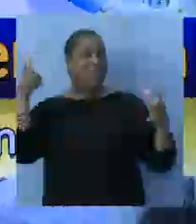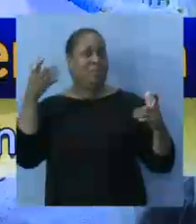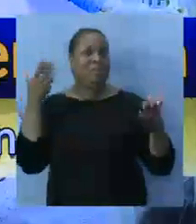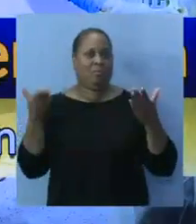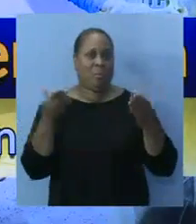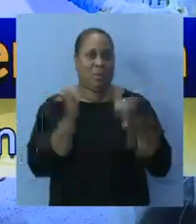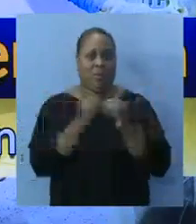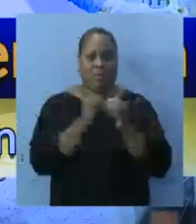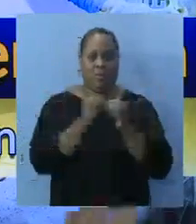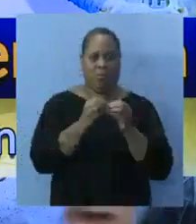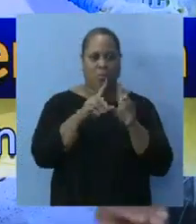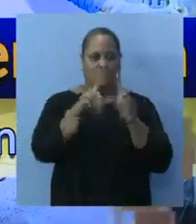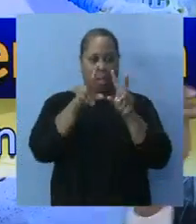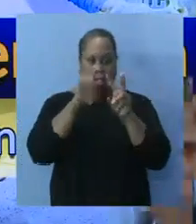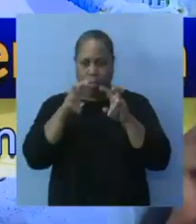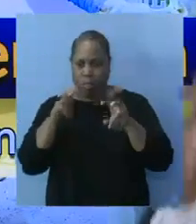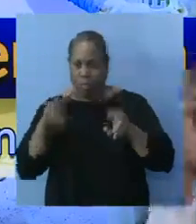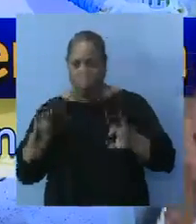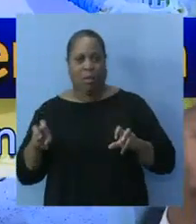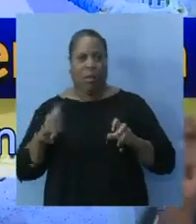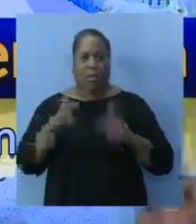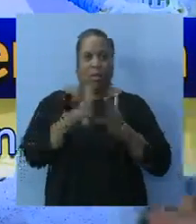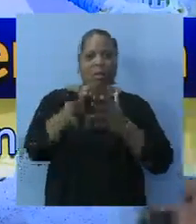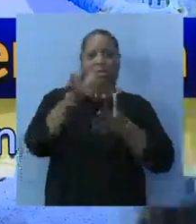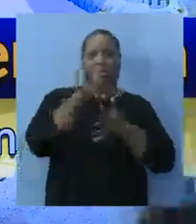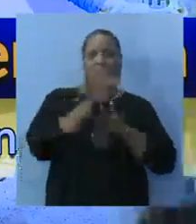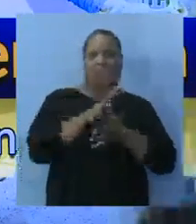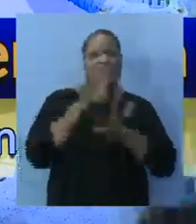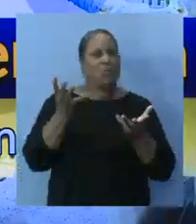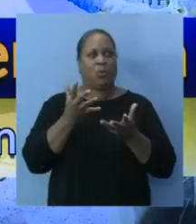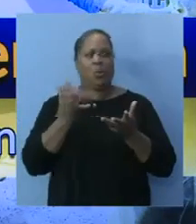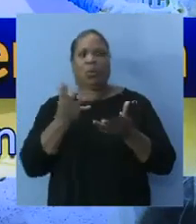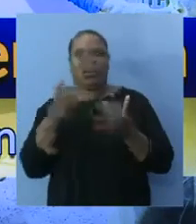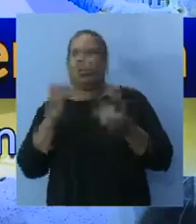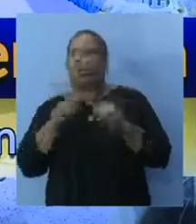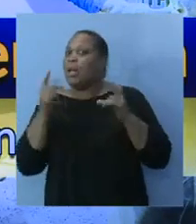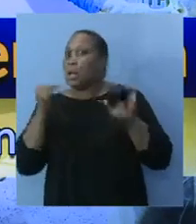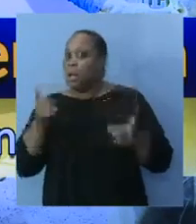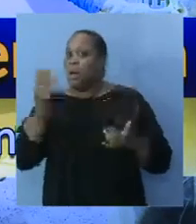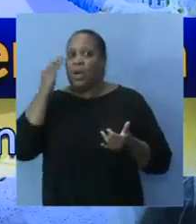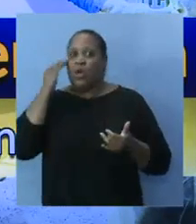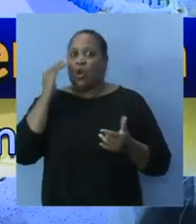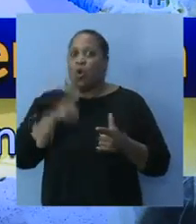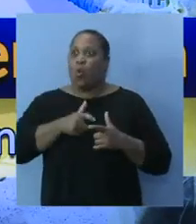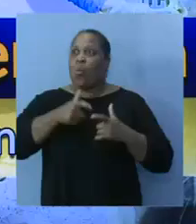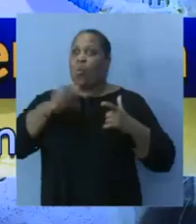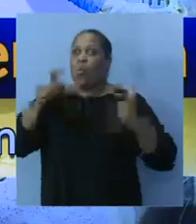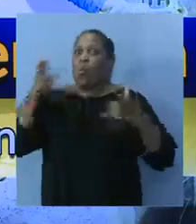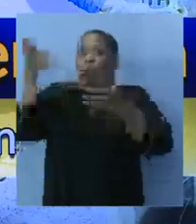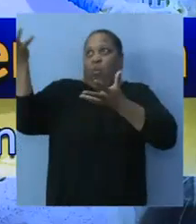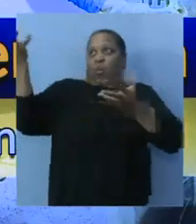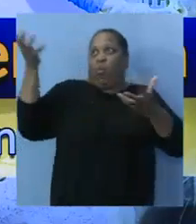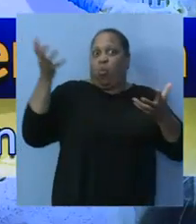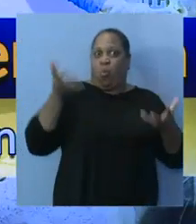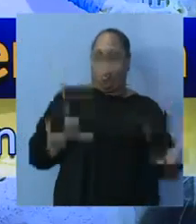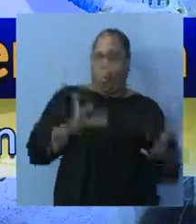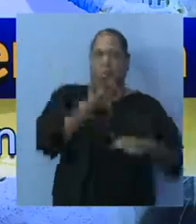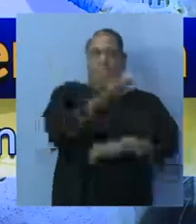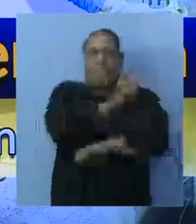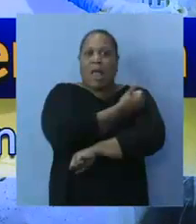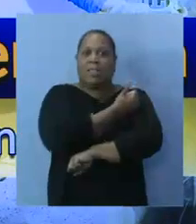for essential services as they were doing the prioritization of what's it called, because now we know that we're going to have a greater amount. There was a point in